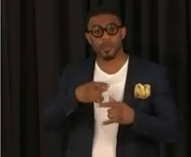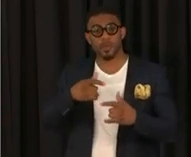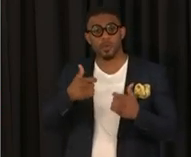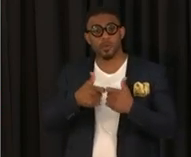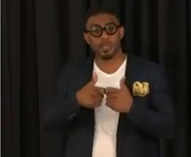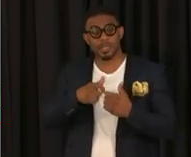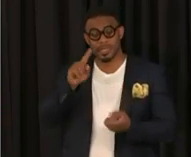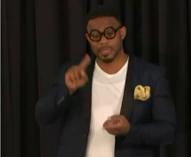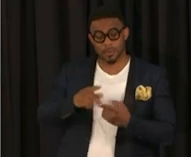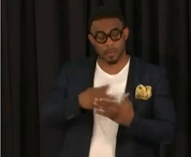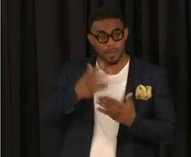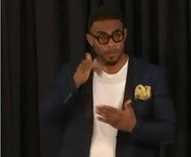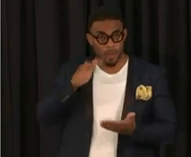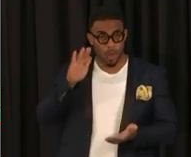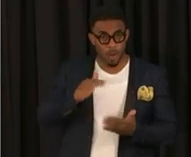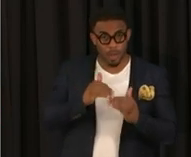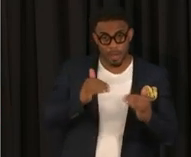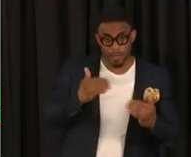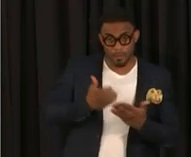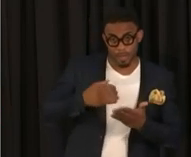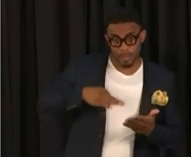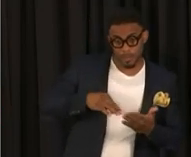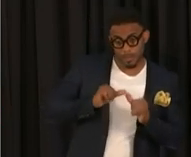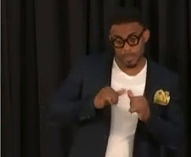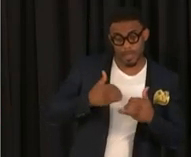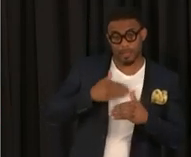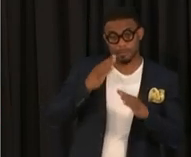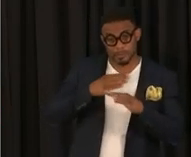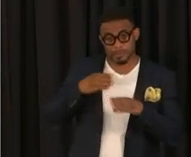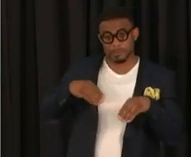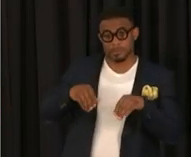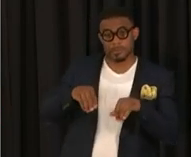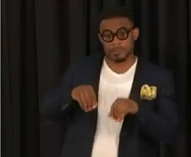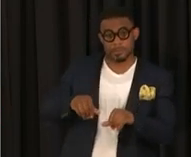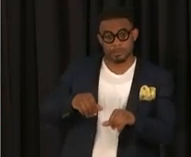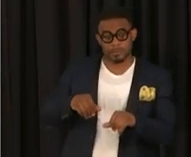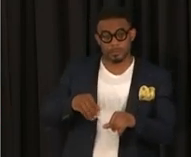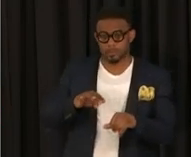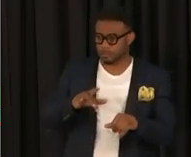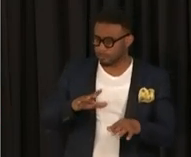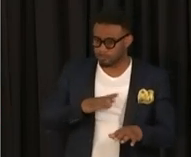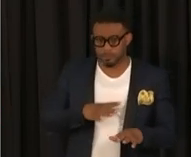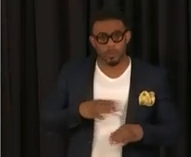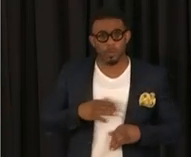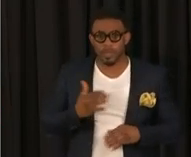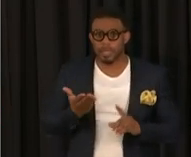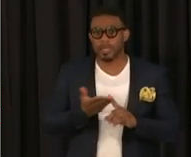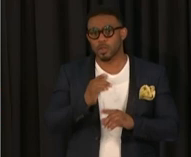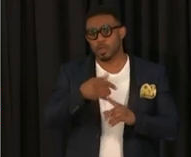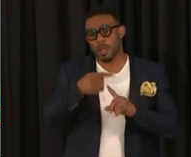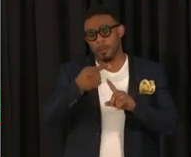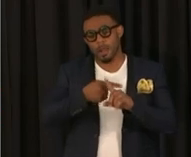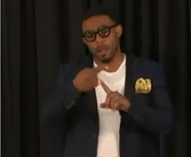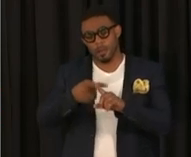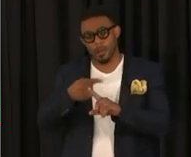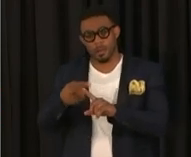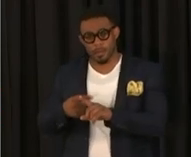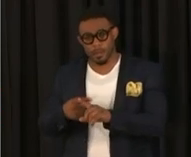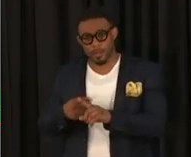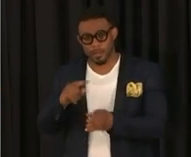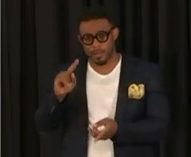utility discount program. If you are at a lower level of income and continue to have trouble paying your power bill, we can get you into a